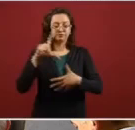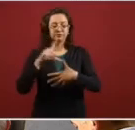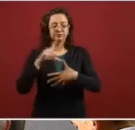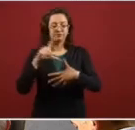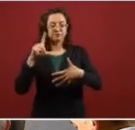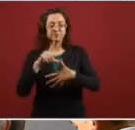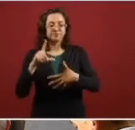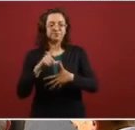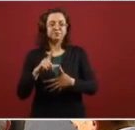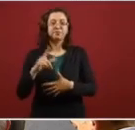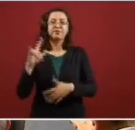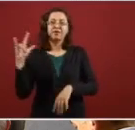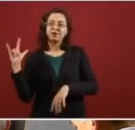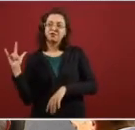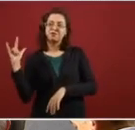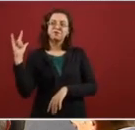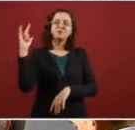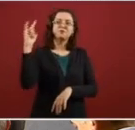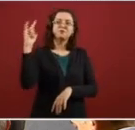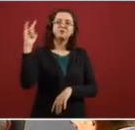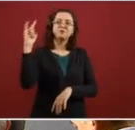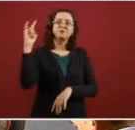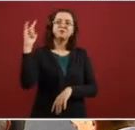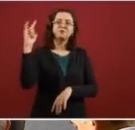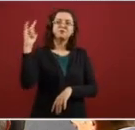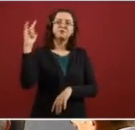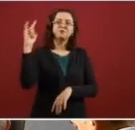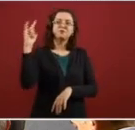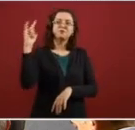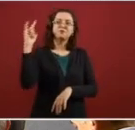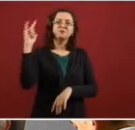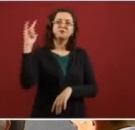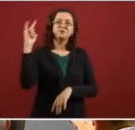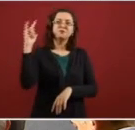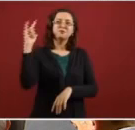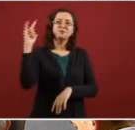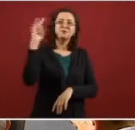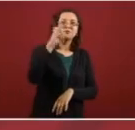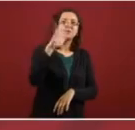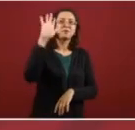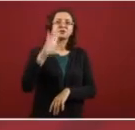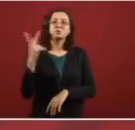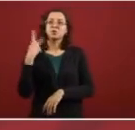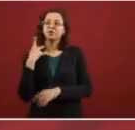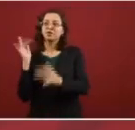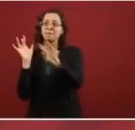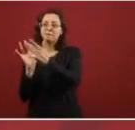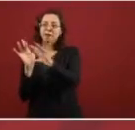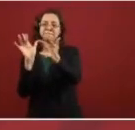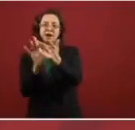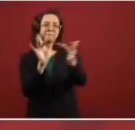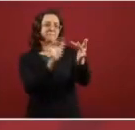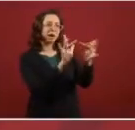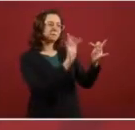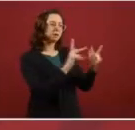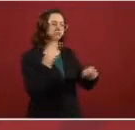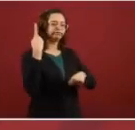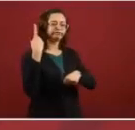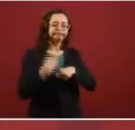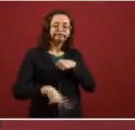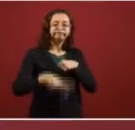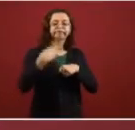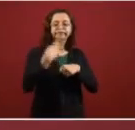occurred. Y los riesgos que se corren. And the risks that you run. Bueno,